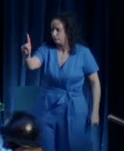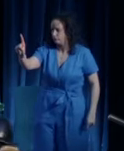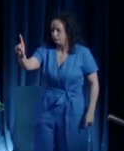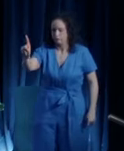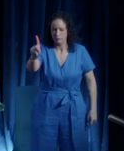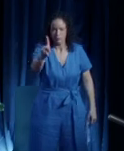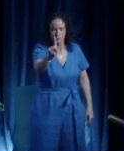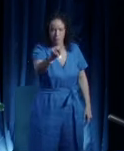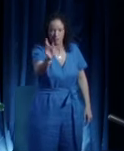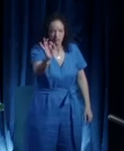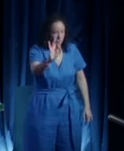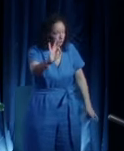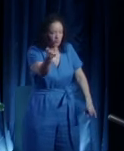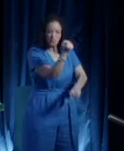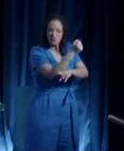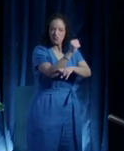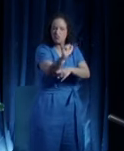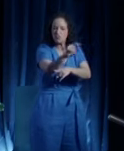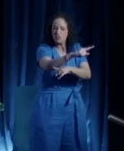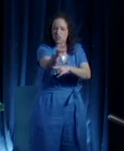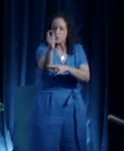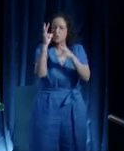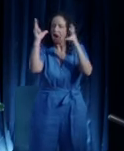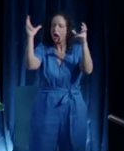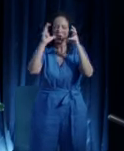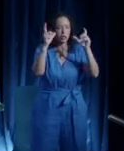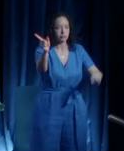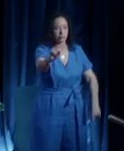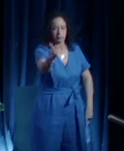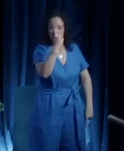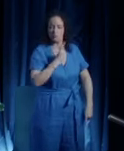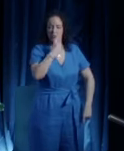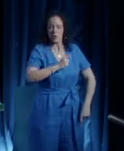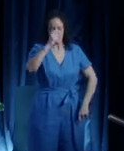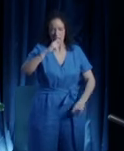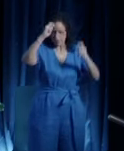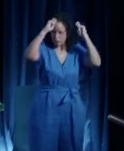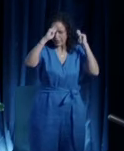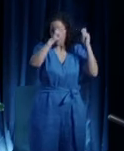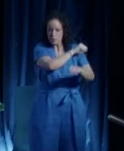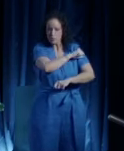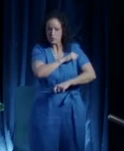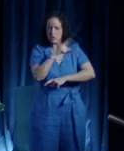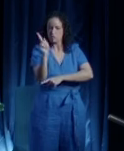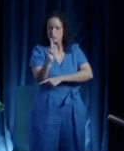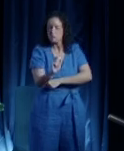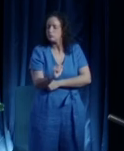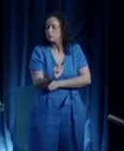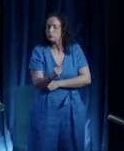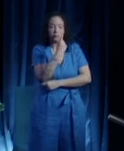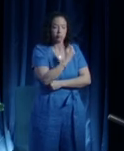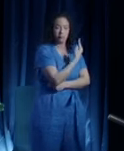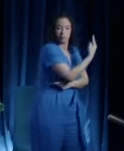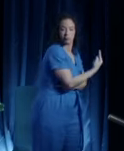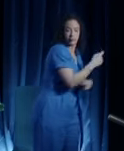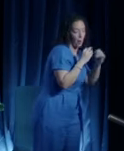Whoa. I will have none of this. I will have no rabble rousing. I am Captain Kightley of the Earl of Manchester's Regiment of Foot. This is Pikeman